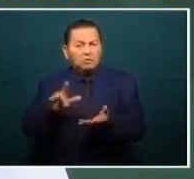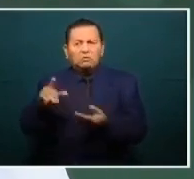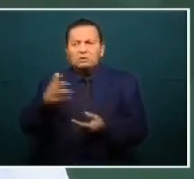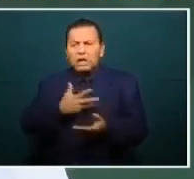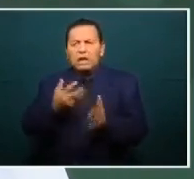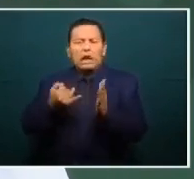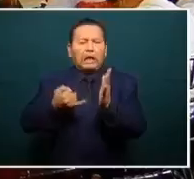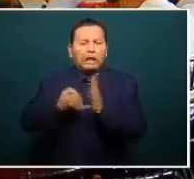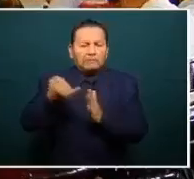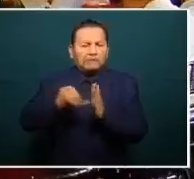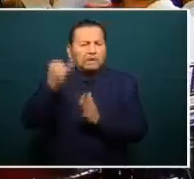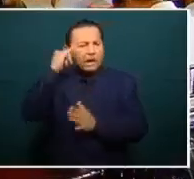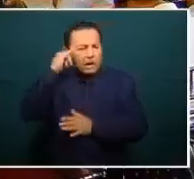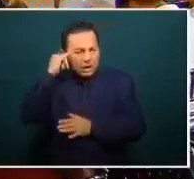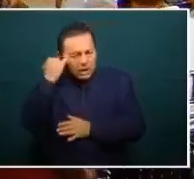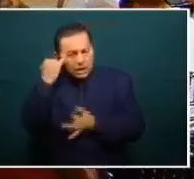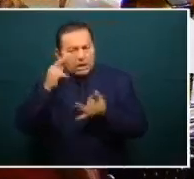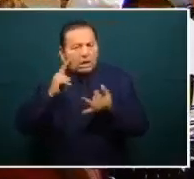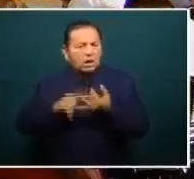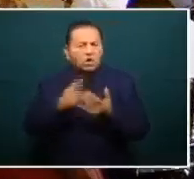where they are expressing their